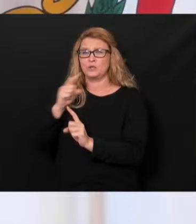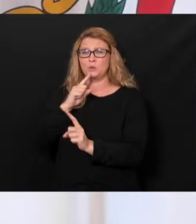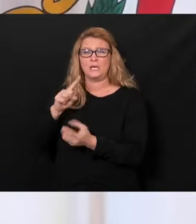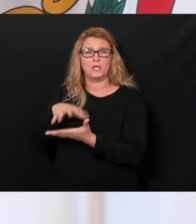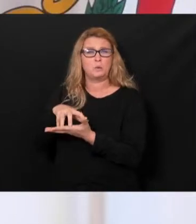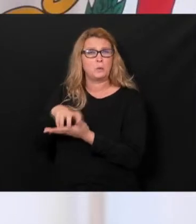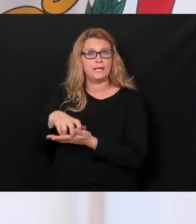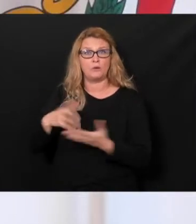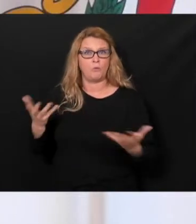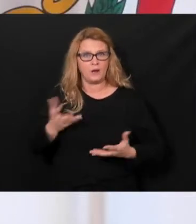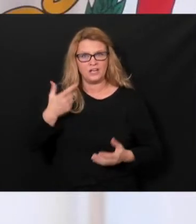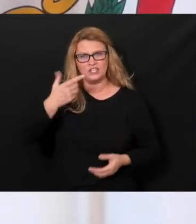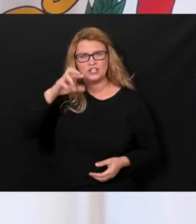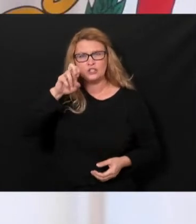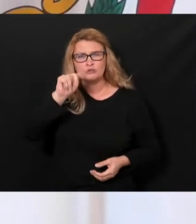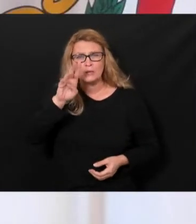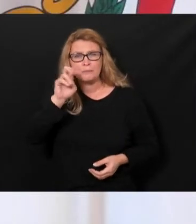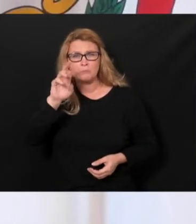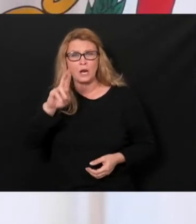Greenbrier. Bankrupt,